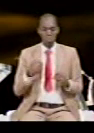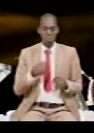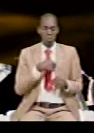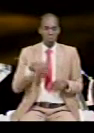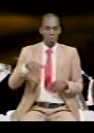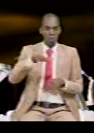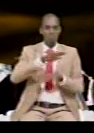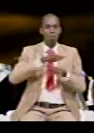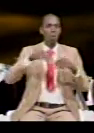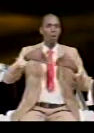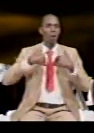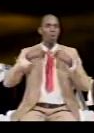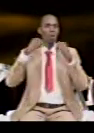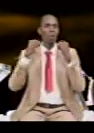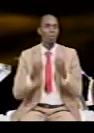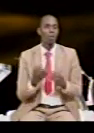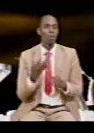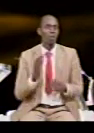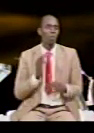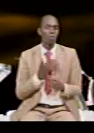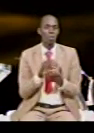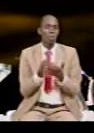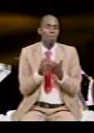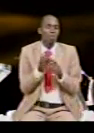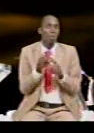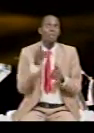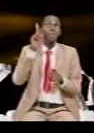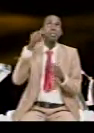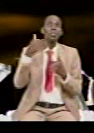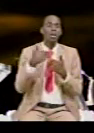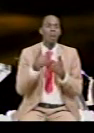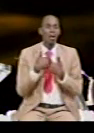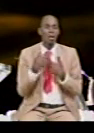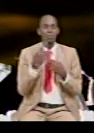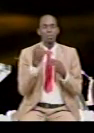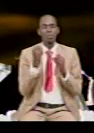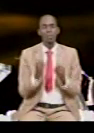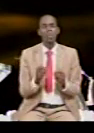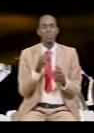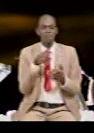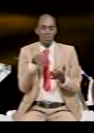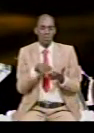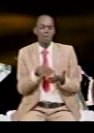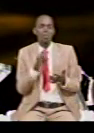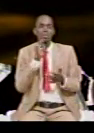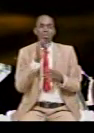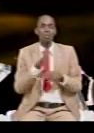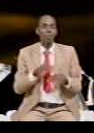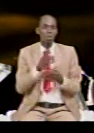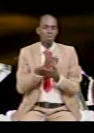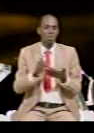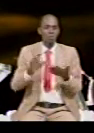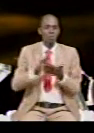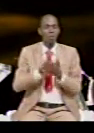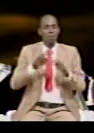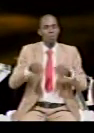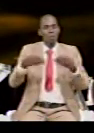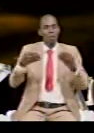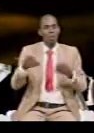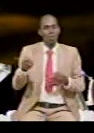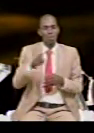our own, but he has the power. This is divine provisions, and we must believe it